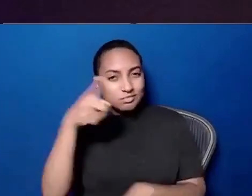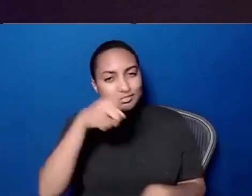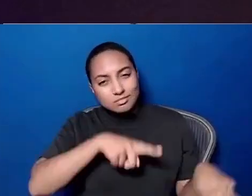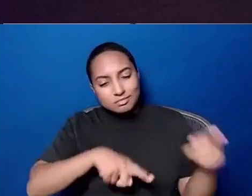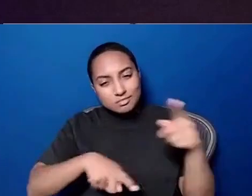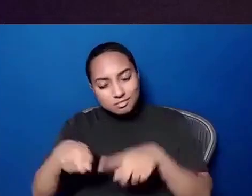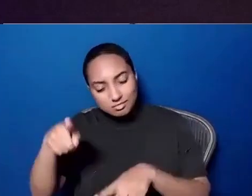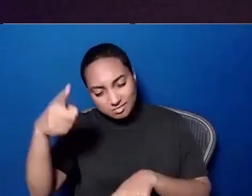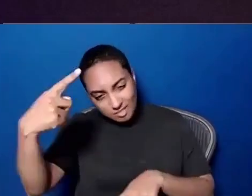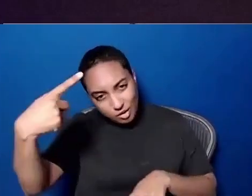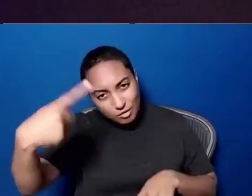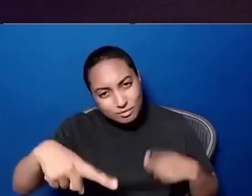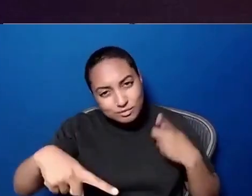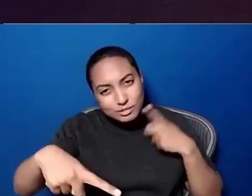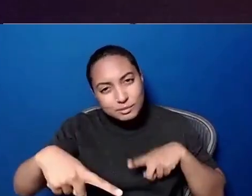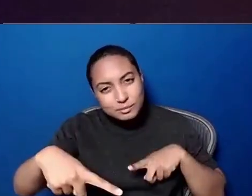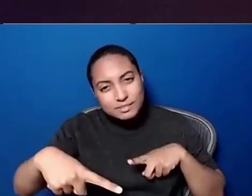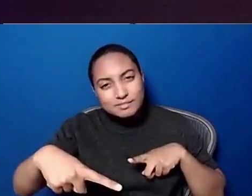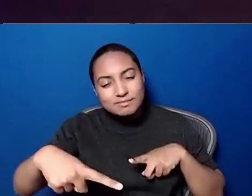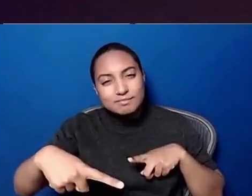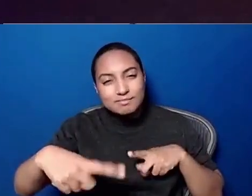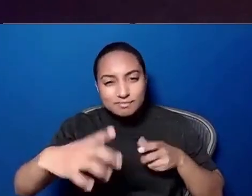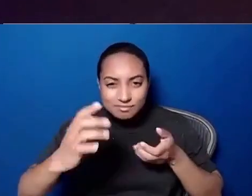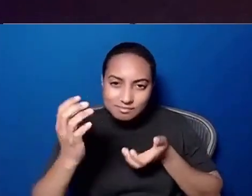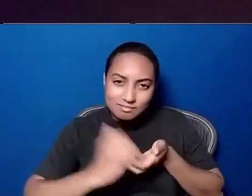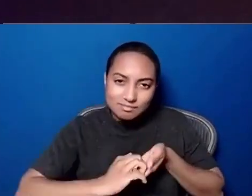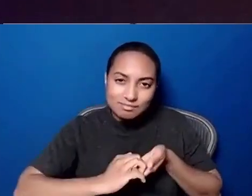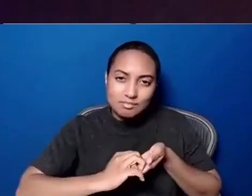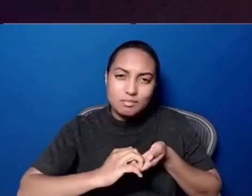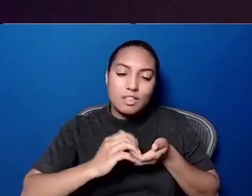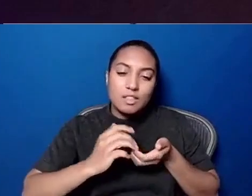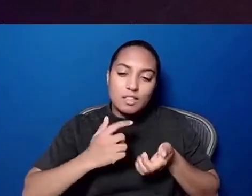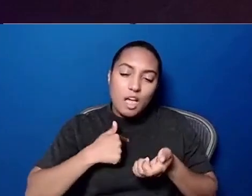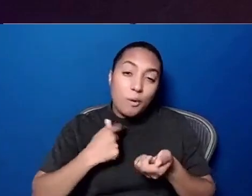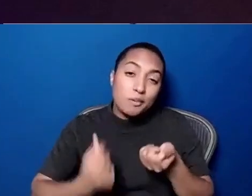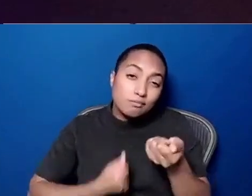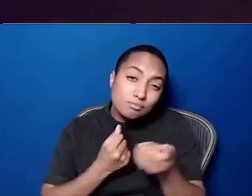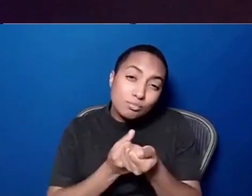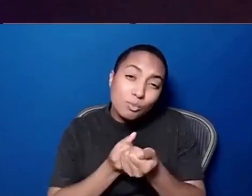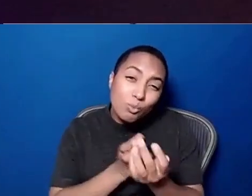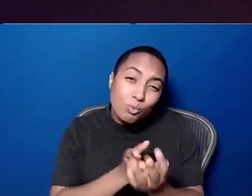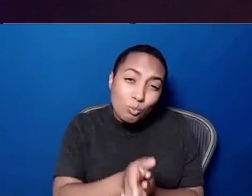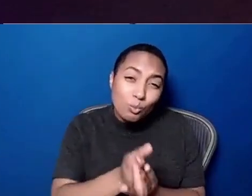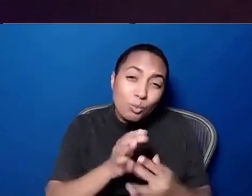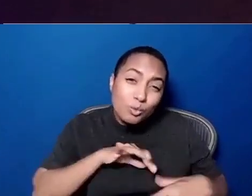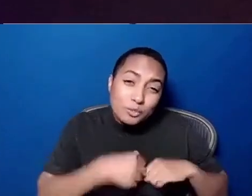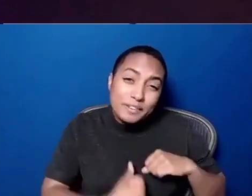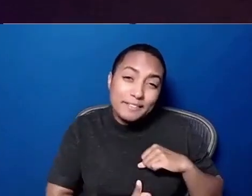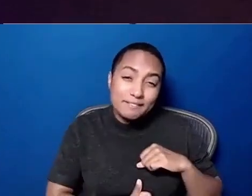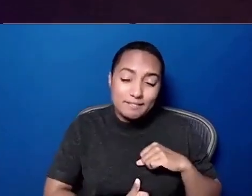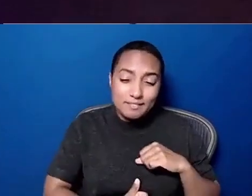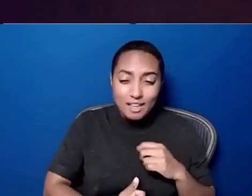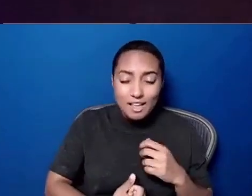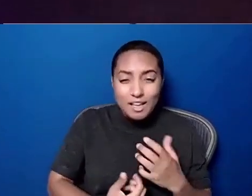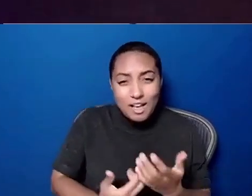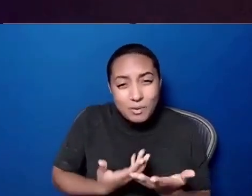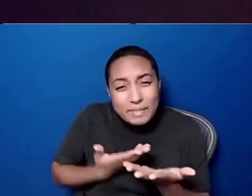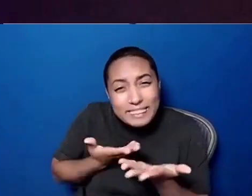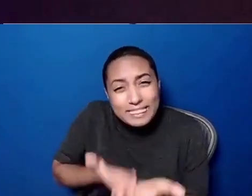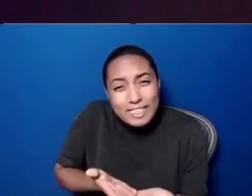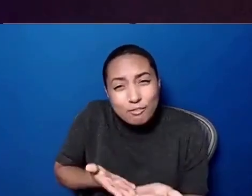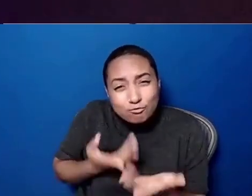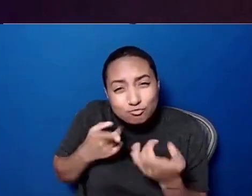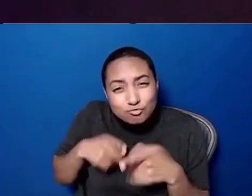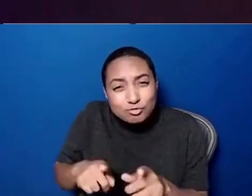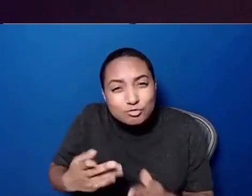Shared agreement. And I will witness your grief, and I will witness your joy, and I will witness